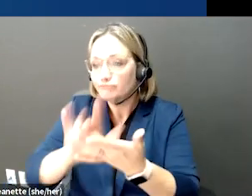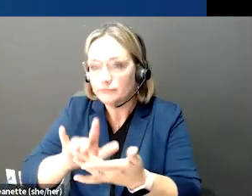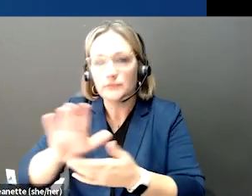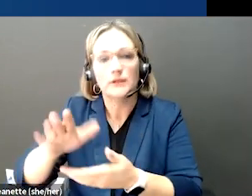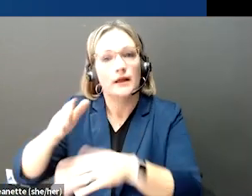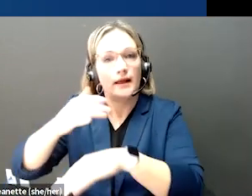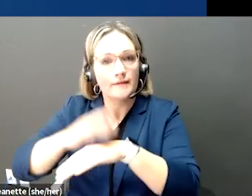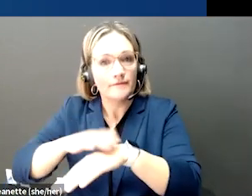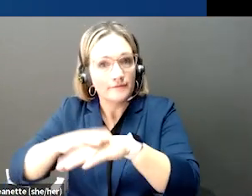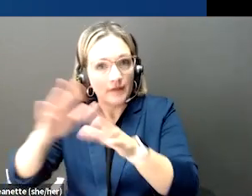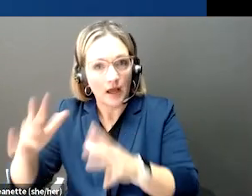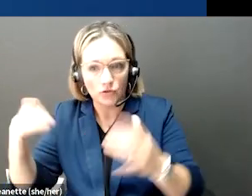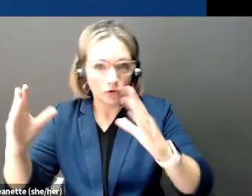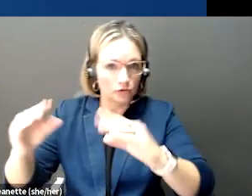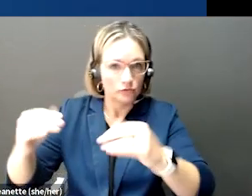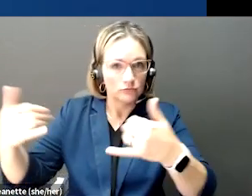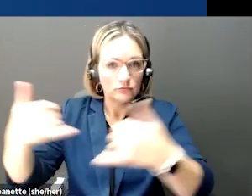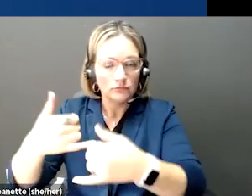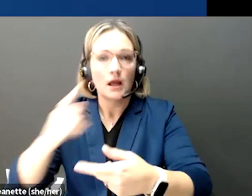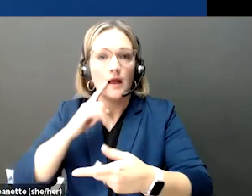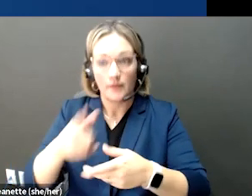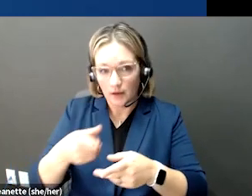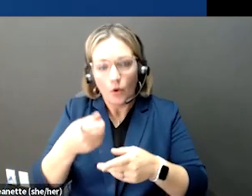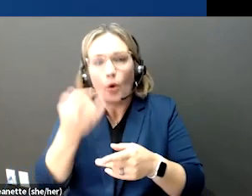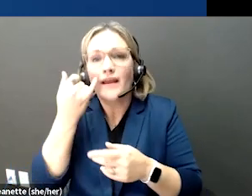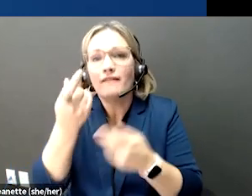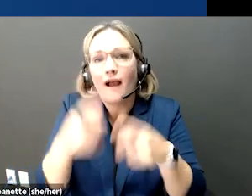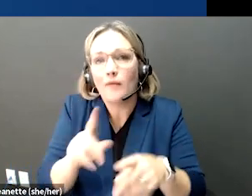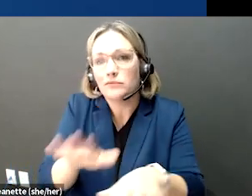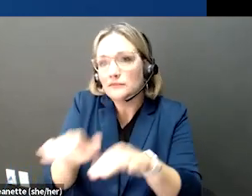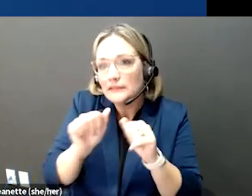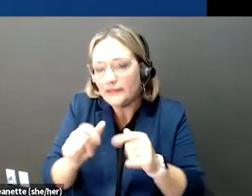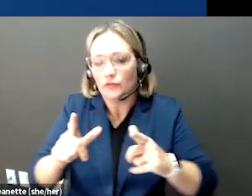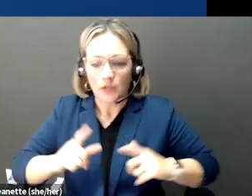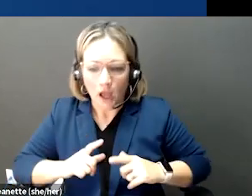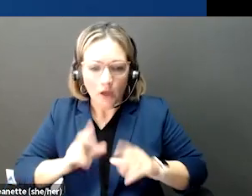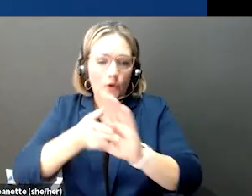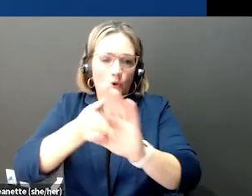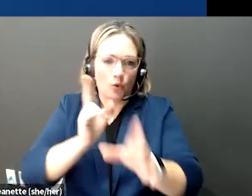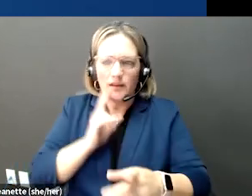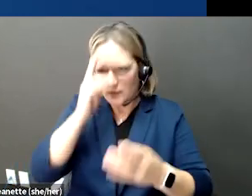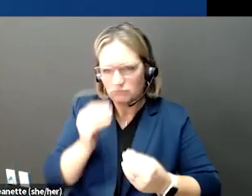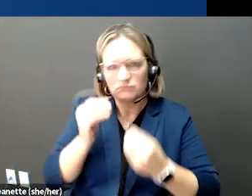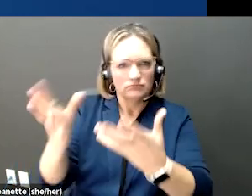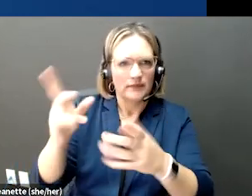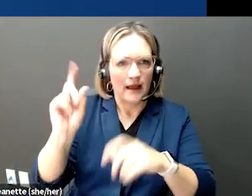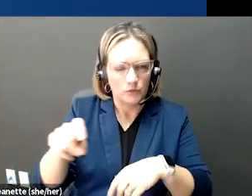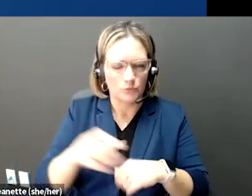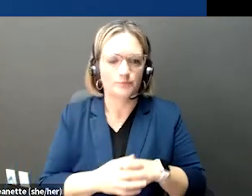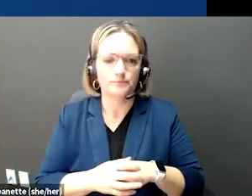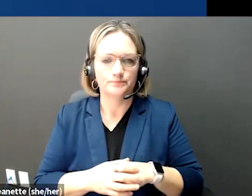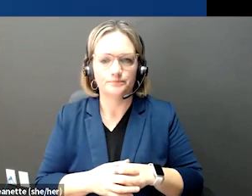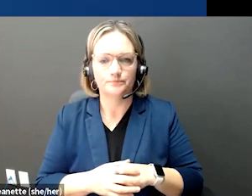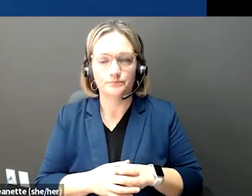call, and let us know if their situation with Canada Post changes. Once members have received funding, this is